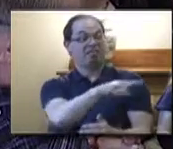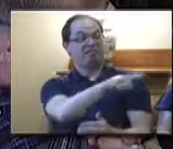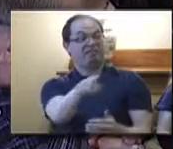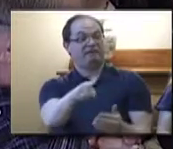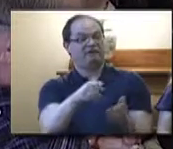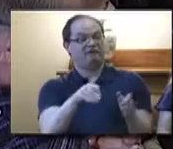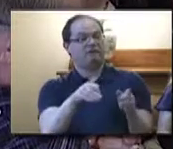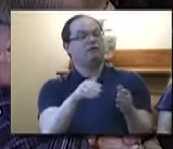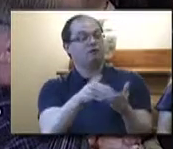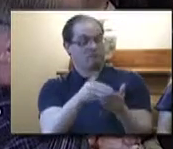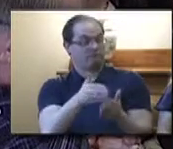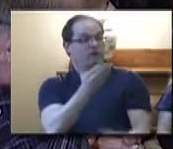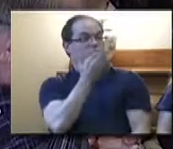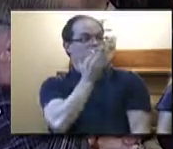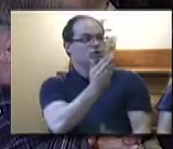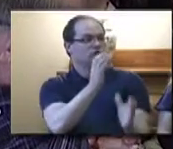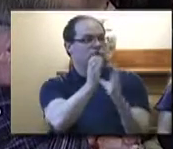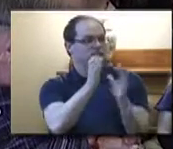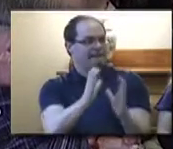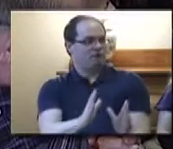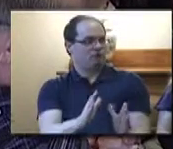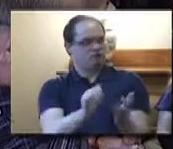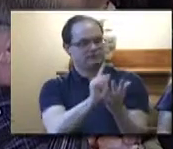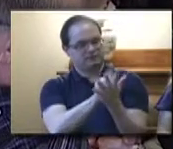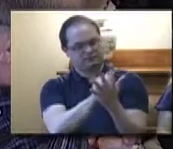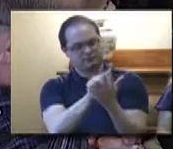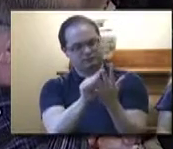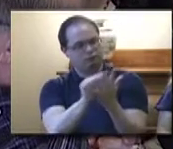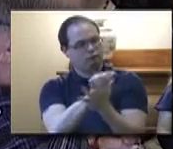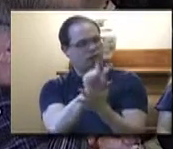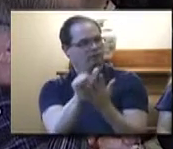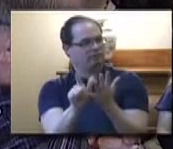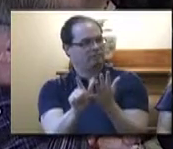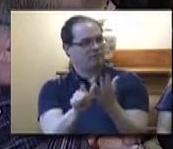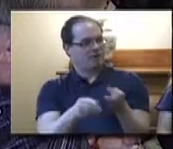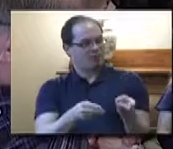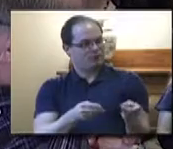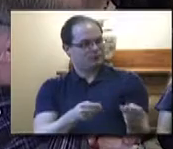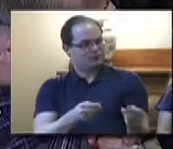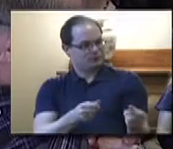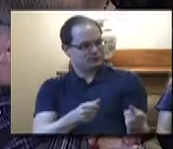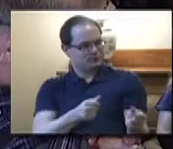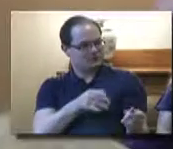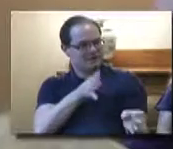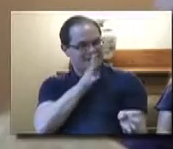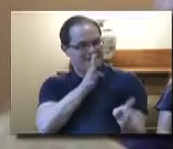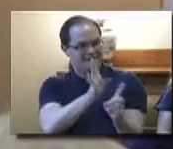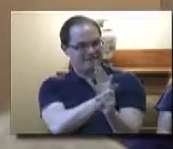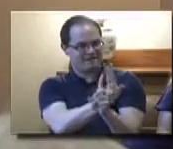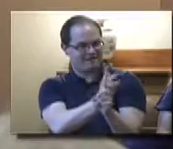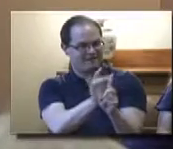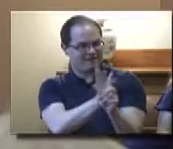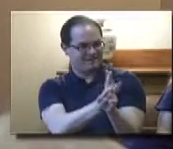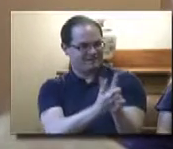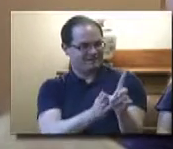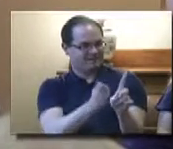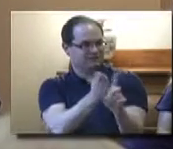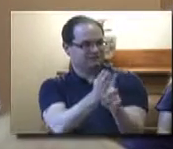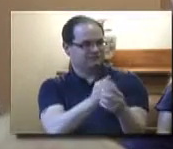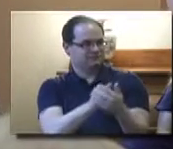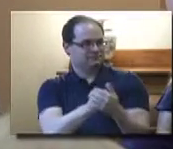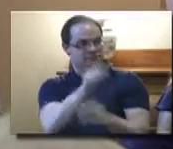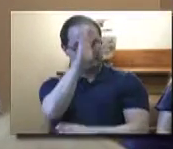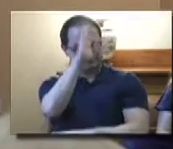are good communicators in all of those realms, by the way. They're smooth-talking sons and